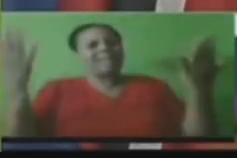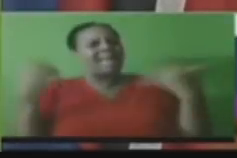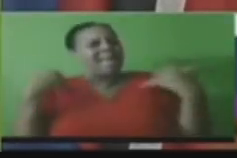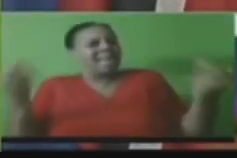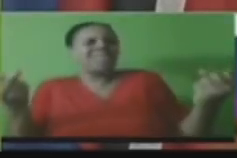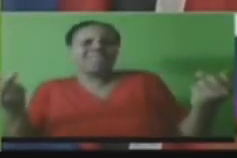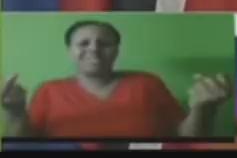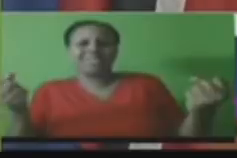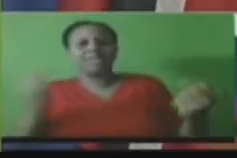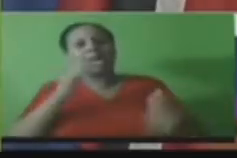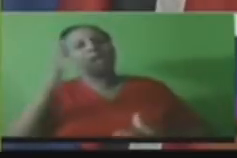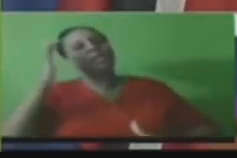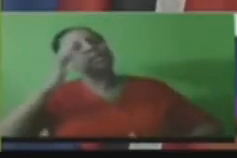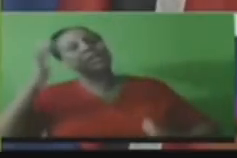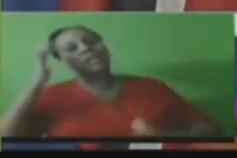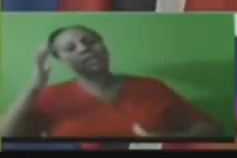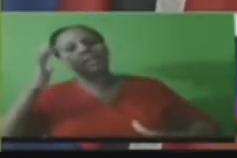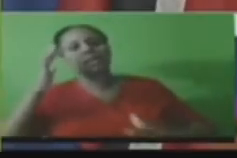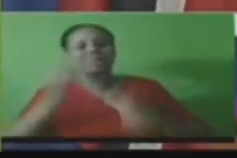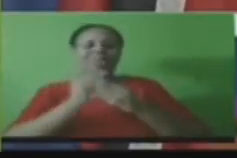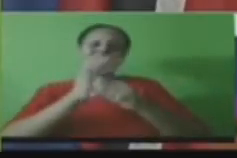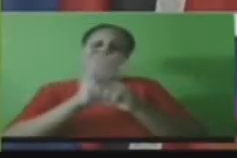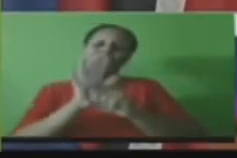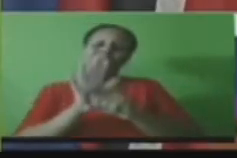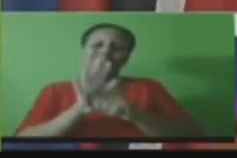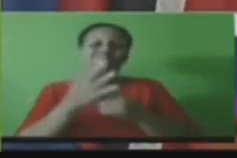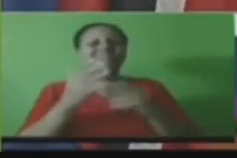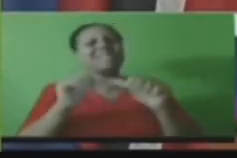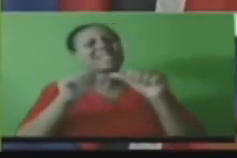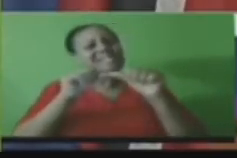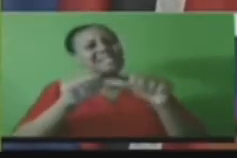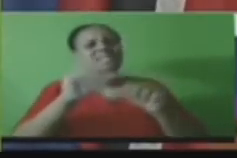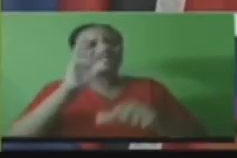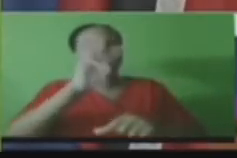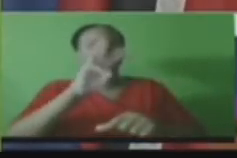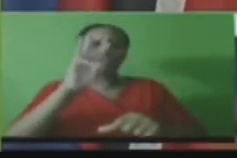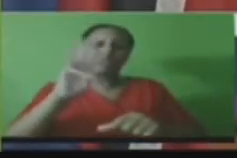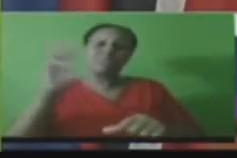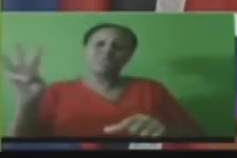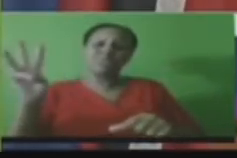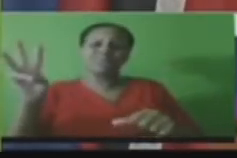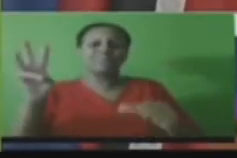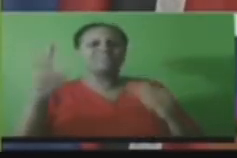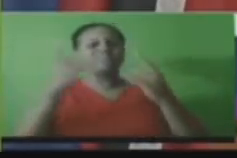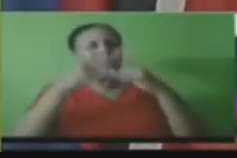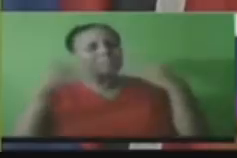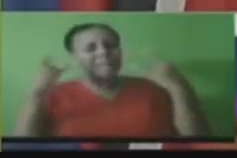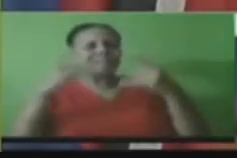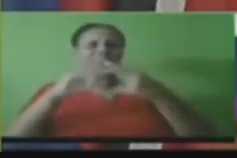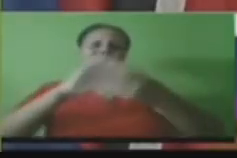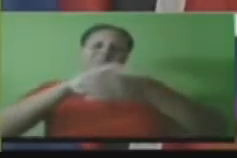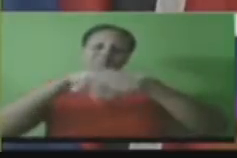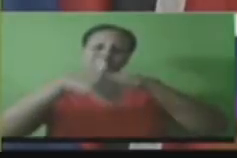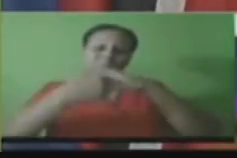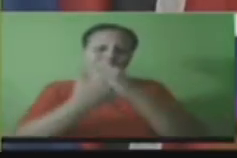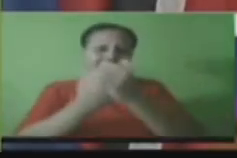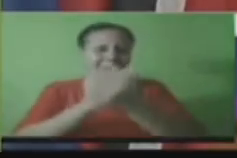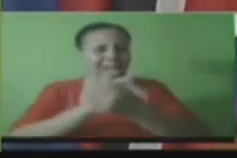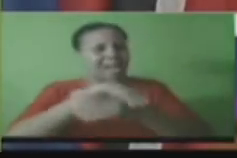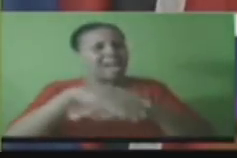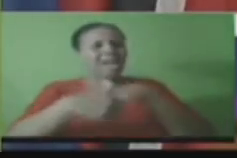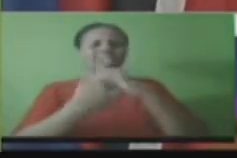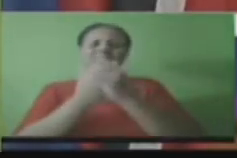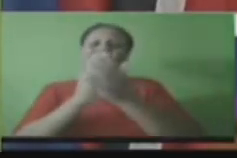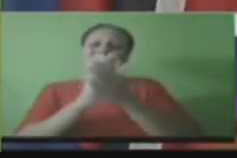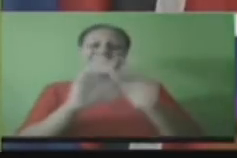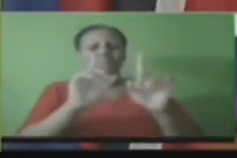over your nose and your mouth. Wash your hands properly. And please,